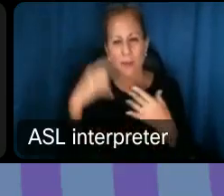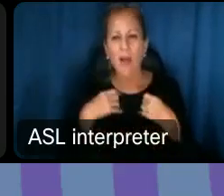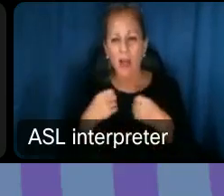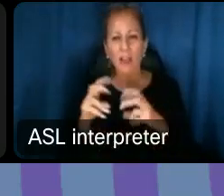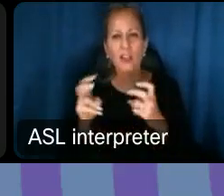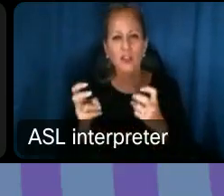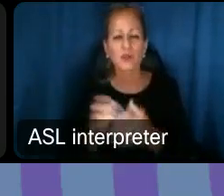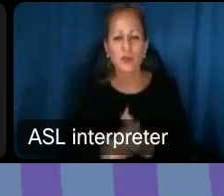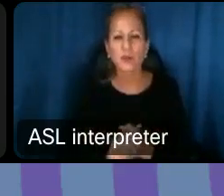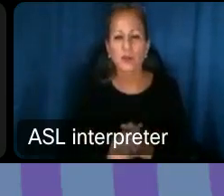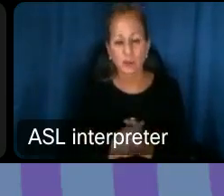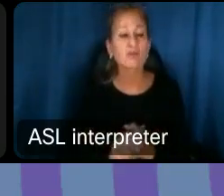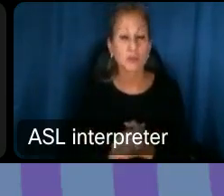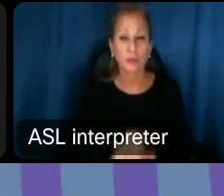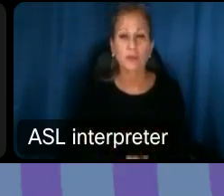wonderful.